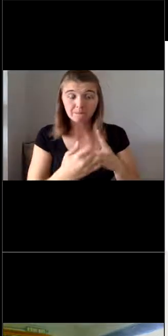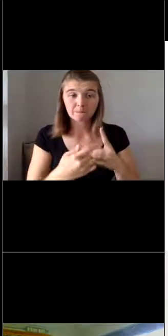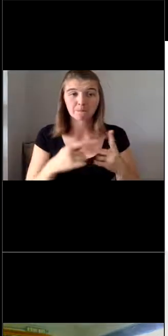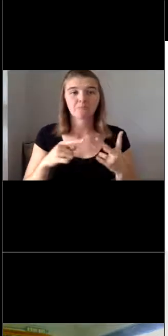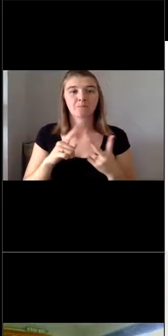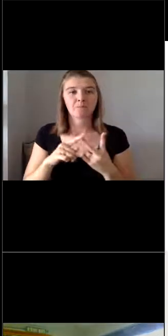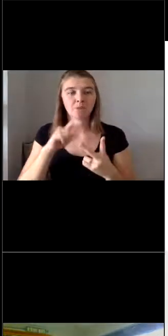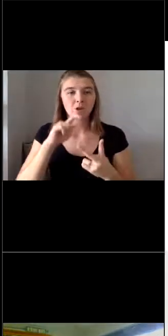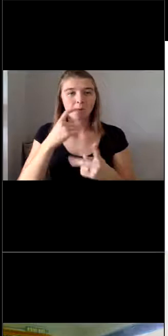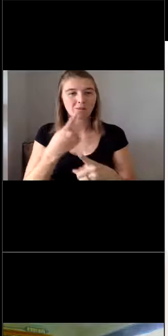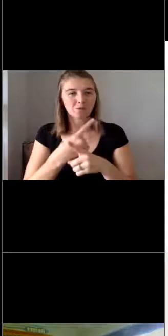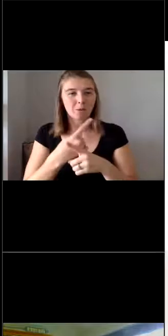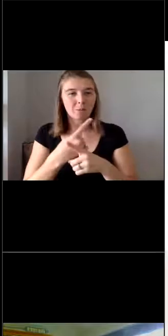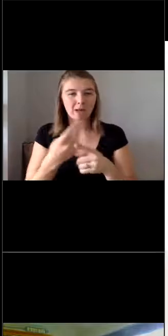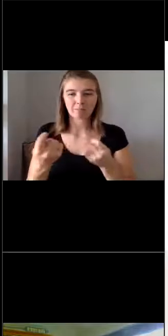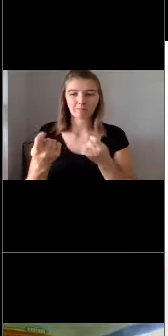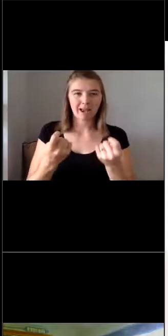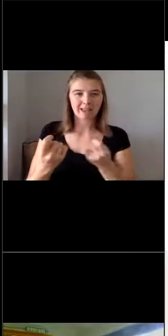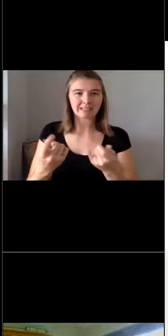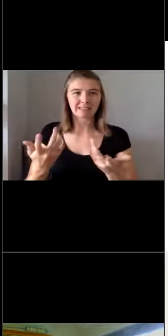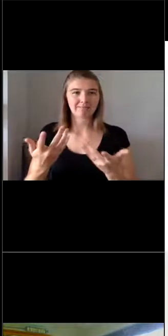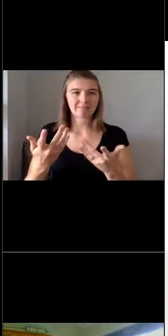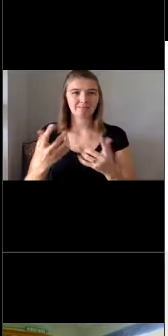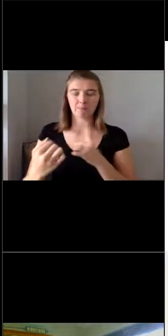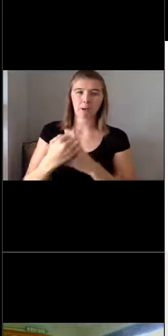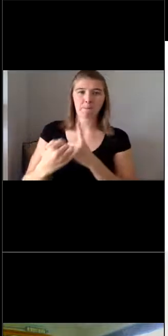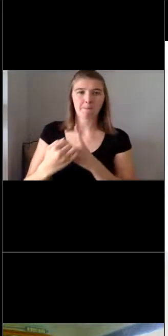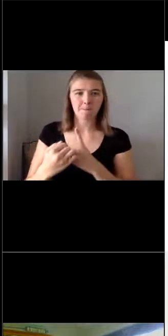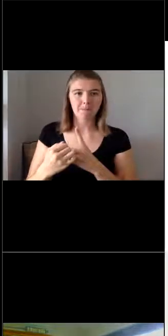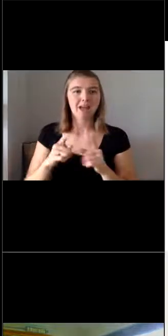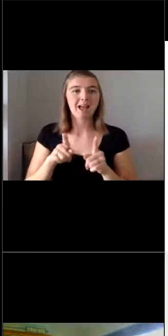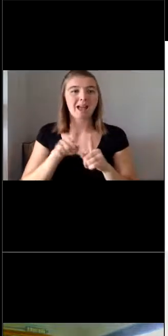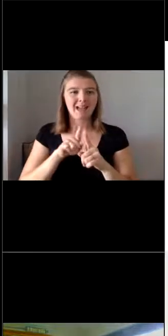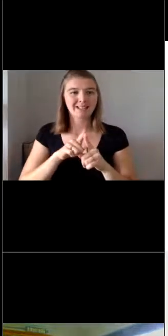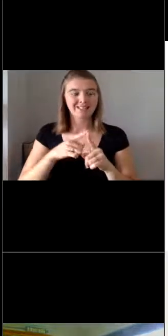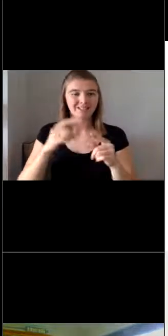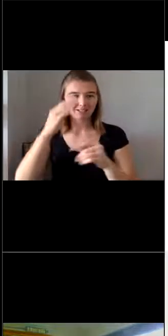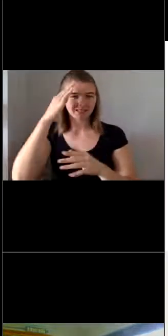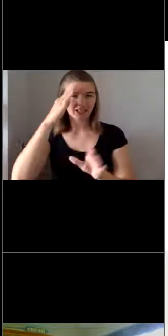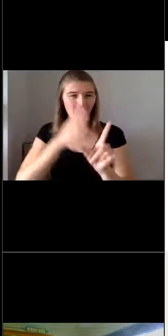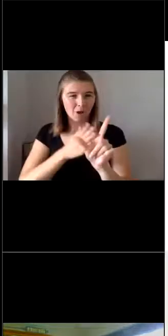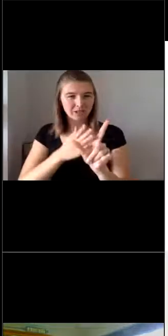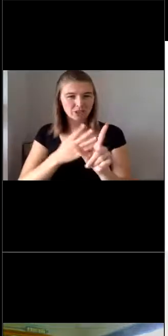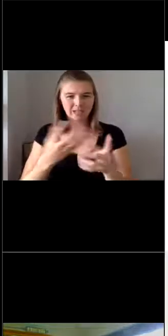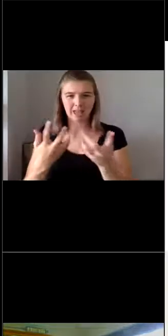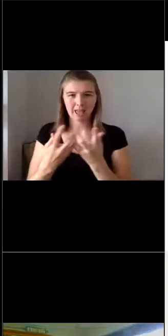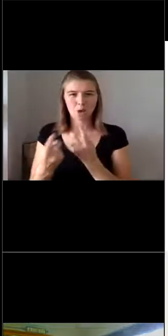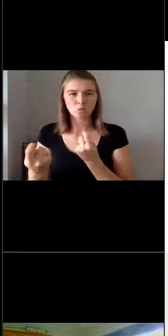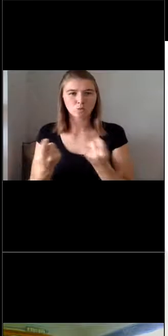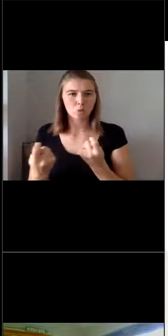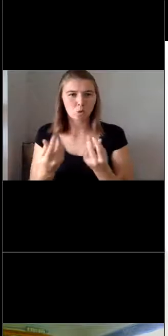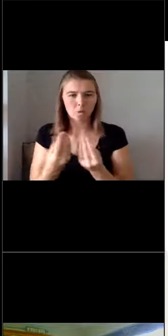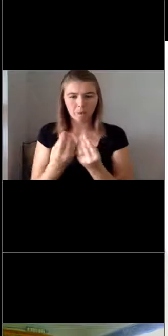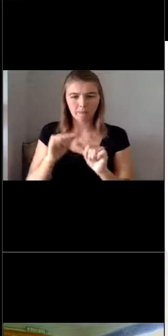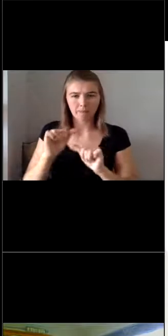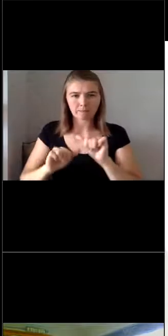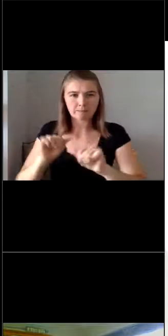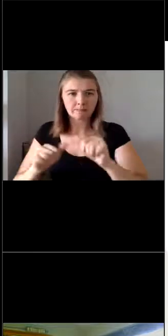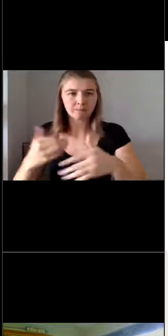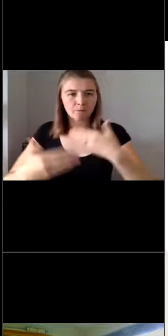perspective, and we'll look at the psychology behind facing uncertainty and investigate some coping mechanisms that you can use to